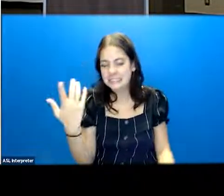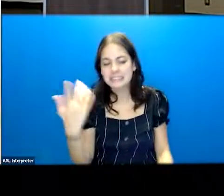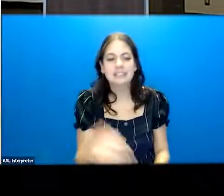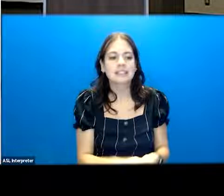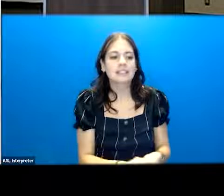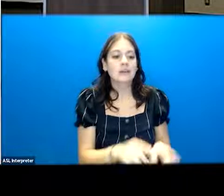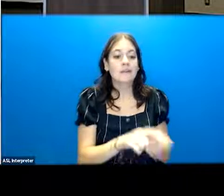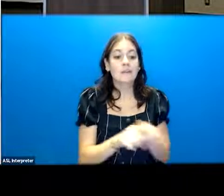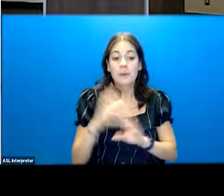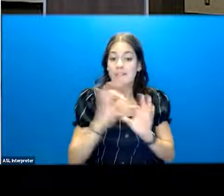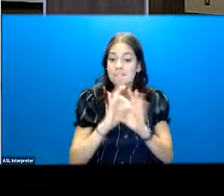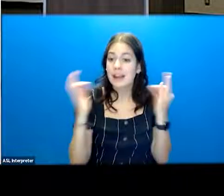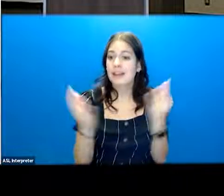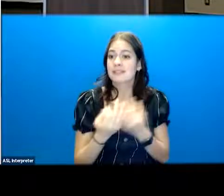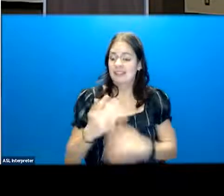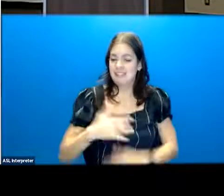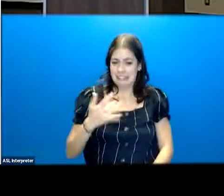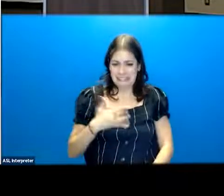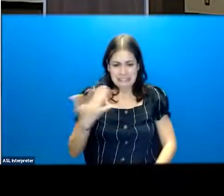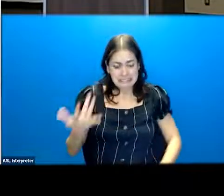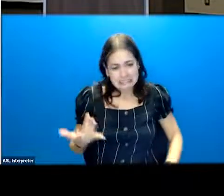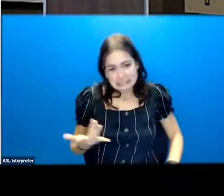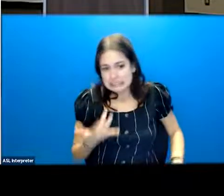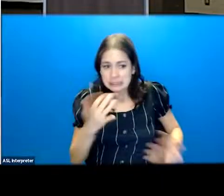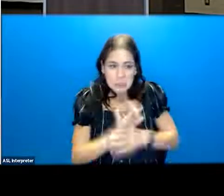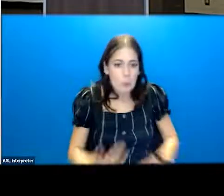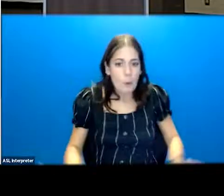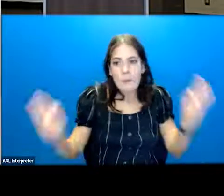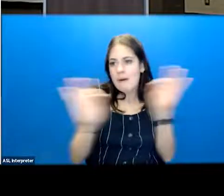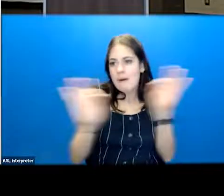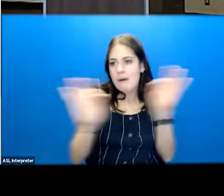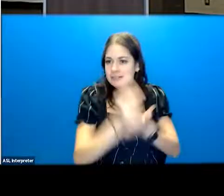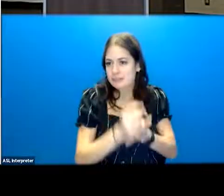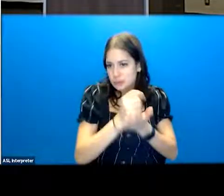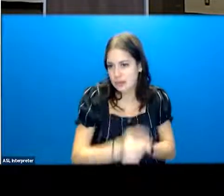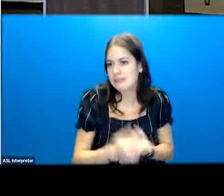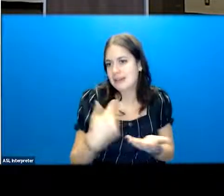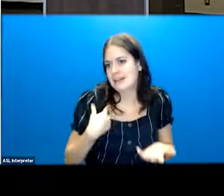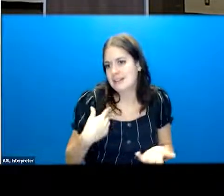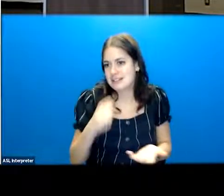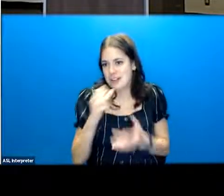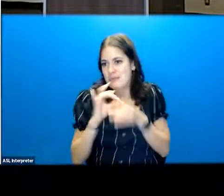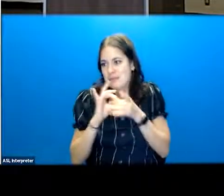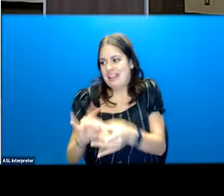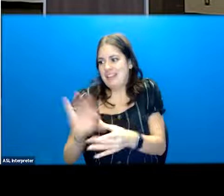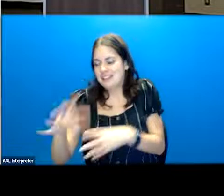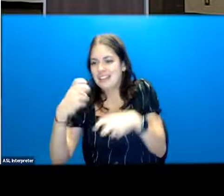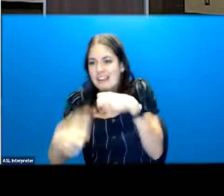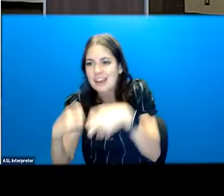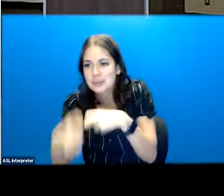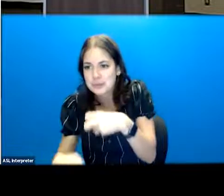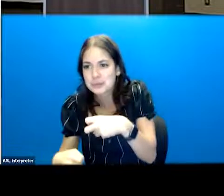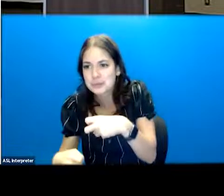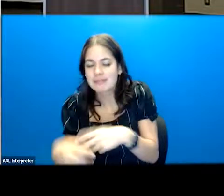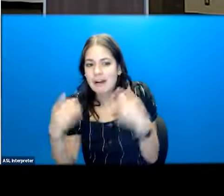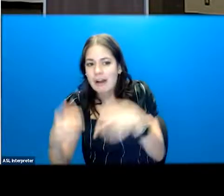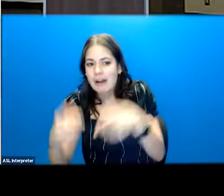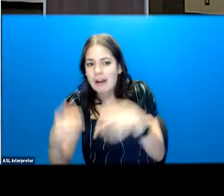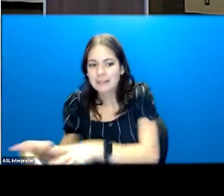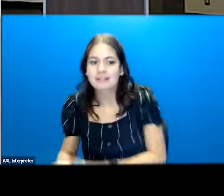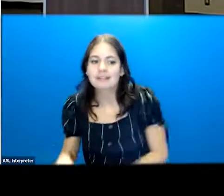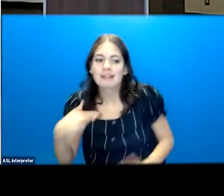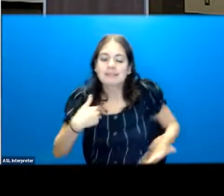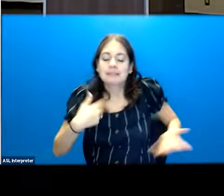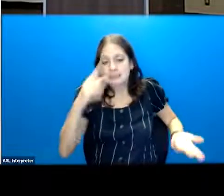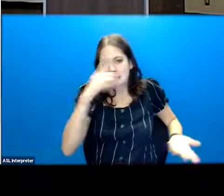why family members feel as though the relevance of that treatment doesn't pertain to the issues it is that's going on. And that's